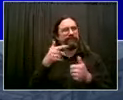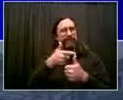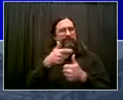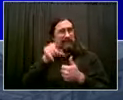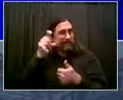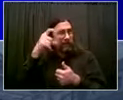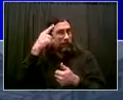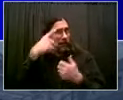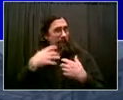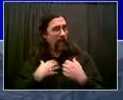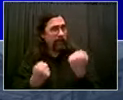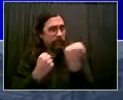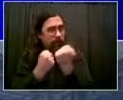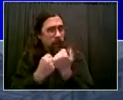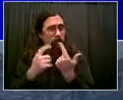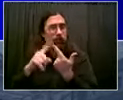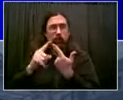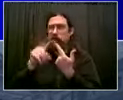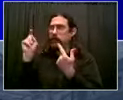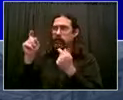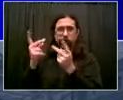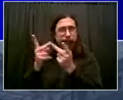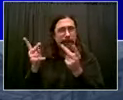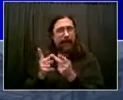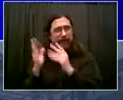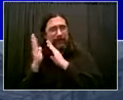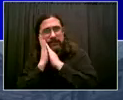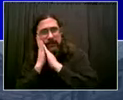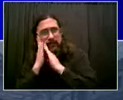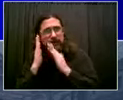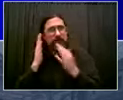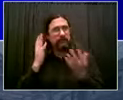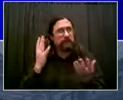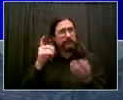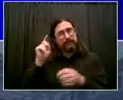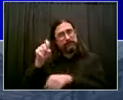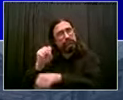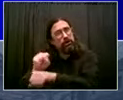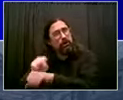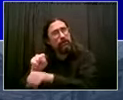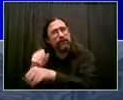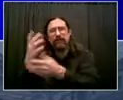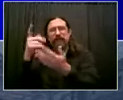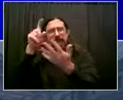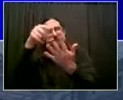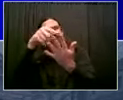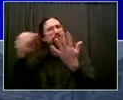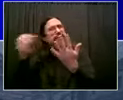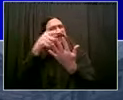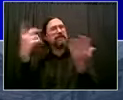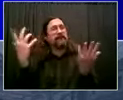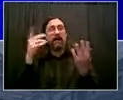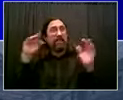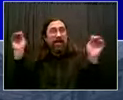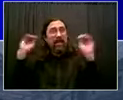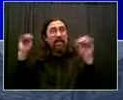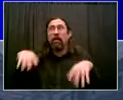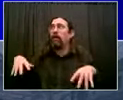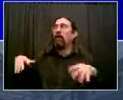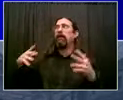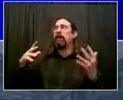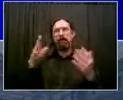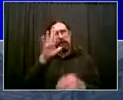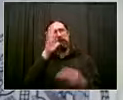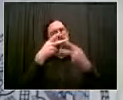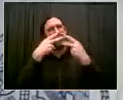employment. These are things that would make a huge difference and help keep us safe. I want you to hear from